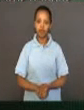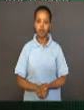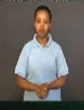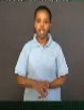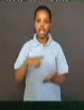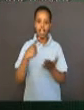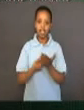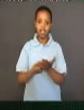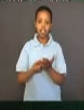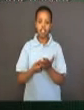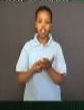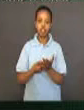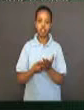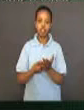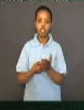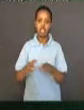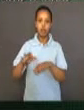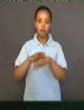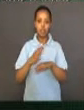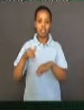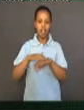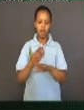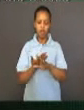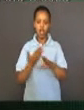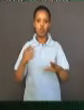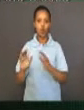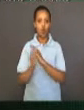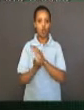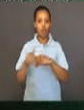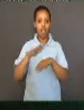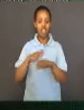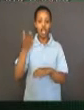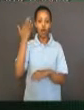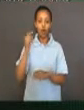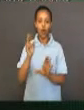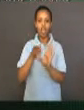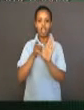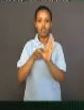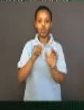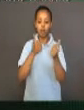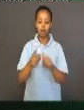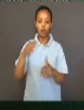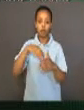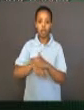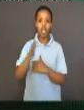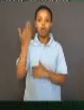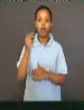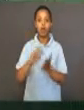These are the gases that were present in the Earth's early atmosphere.